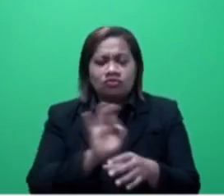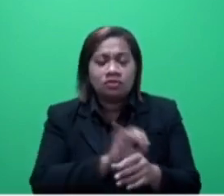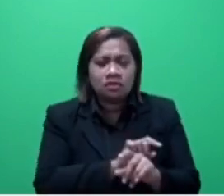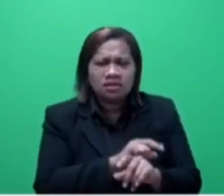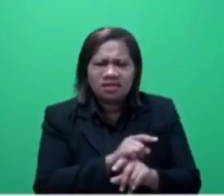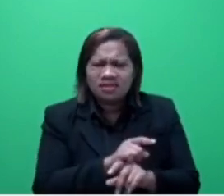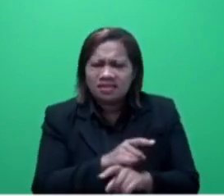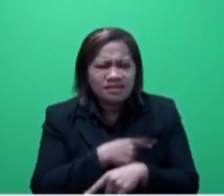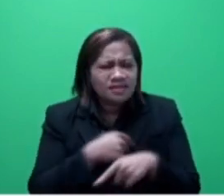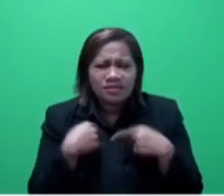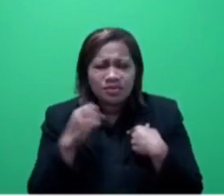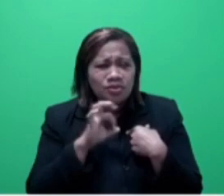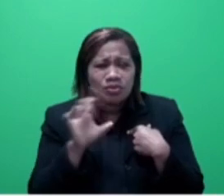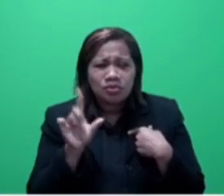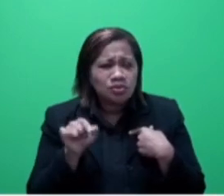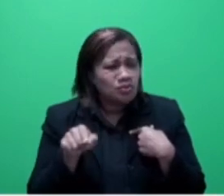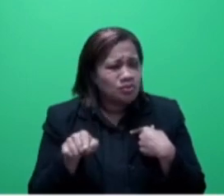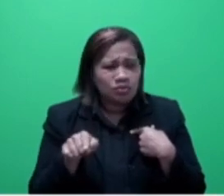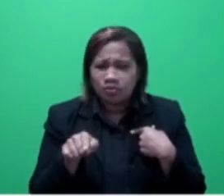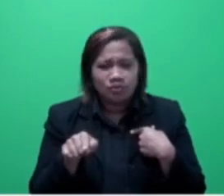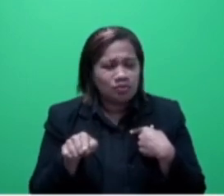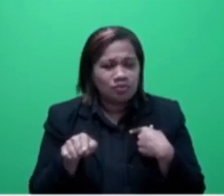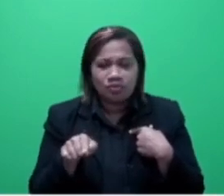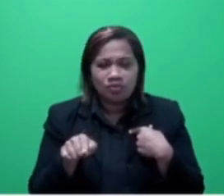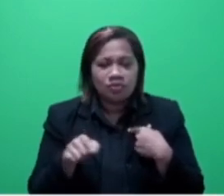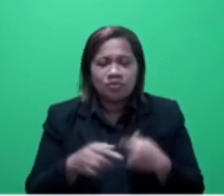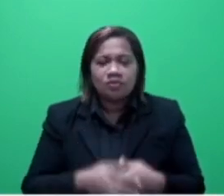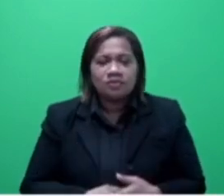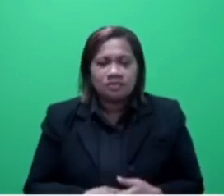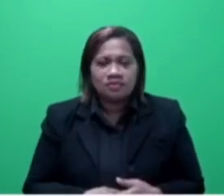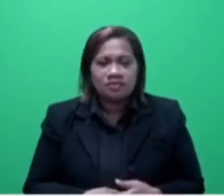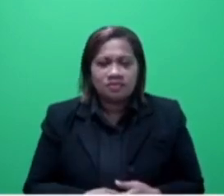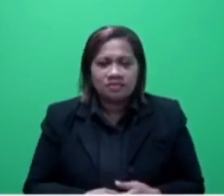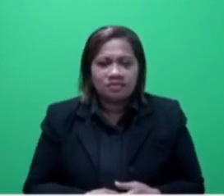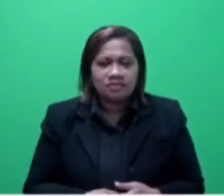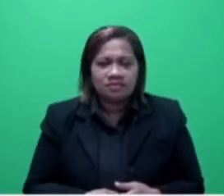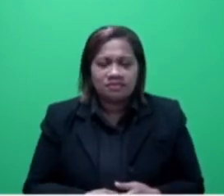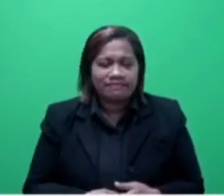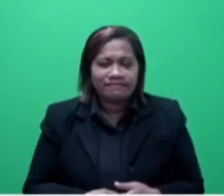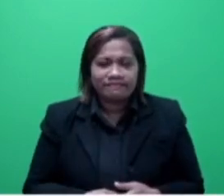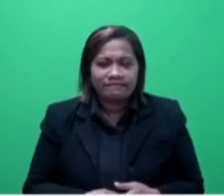things at all. Quite ridiculous, if you ask me.